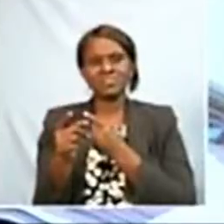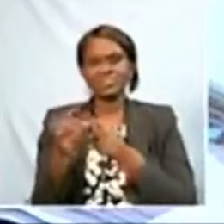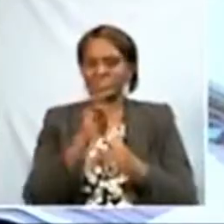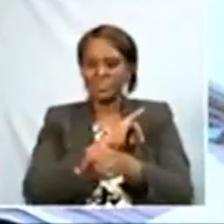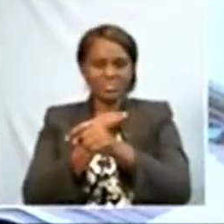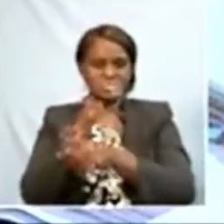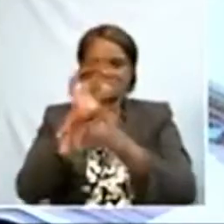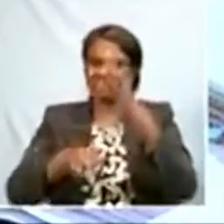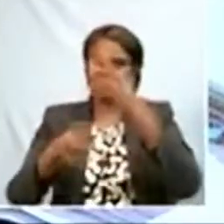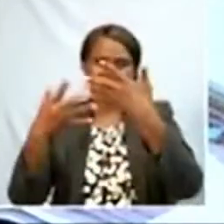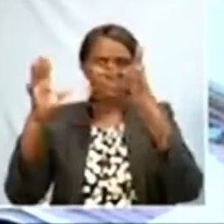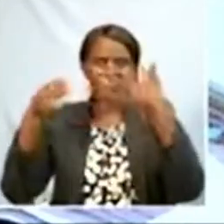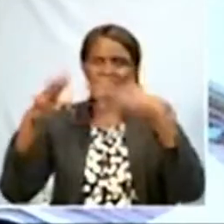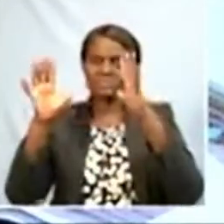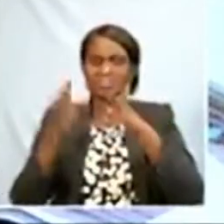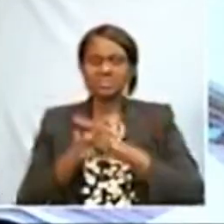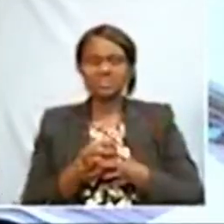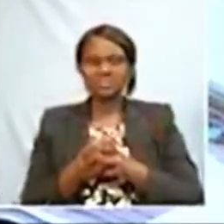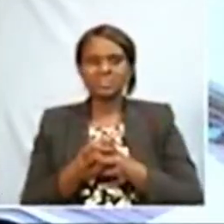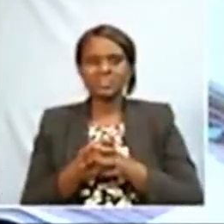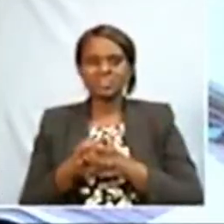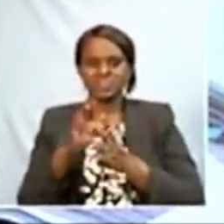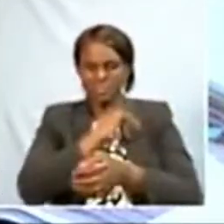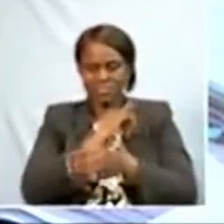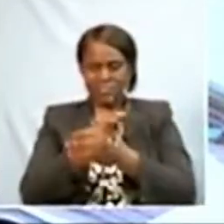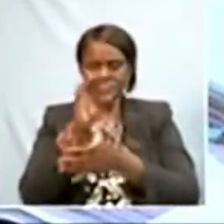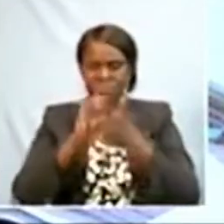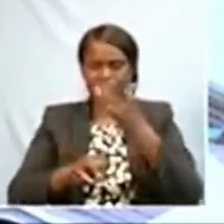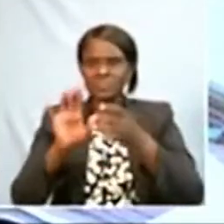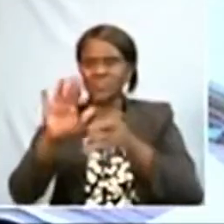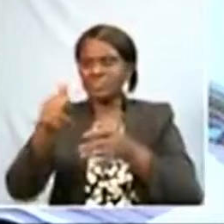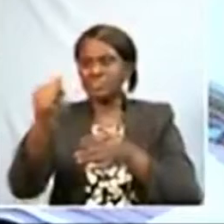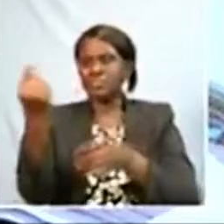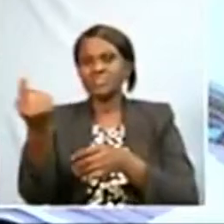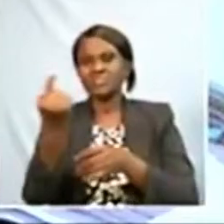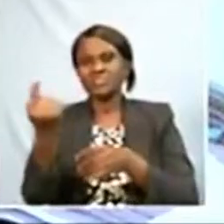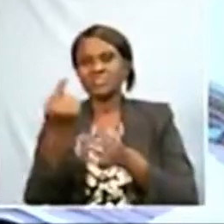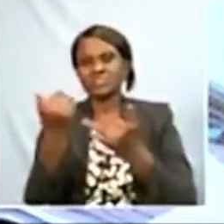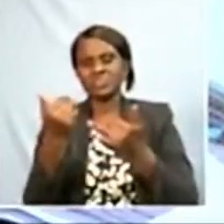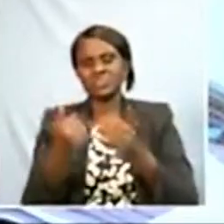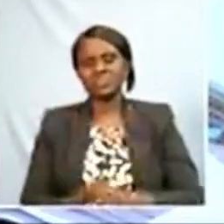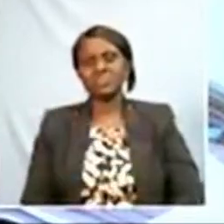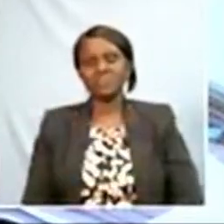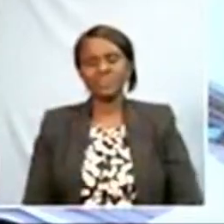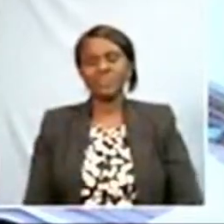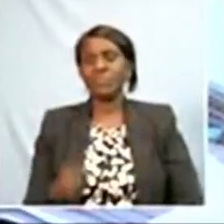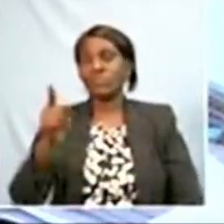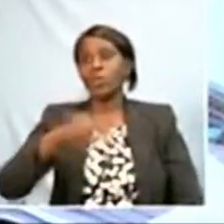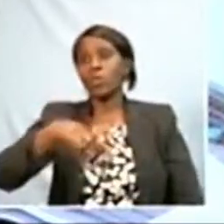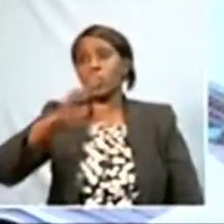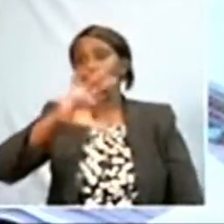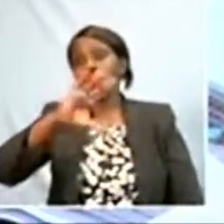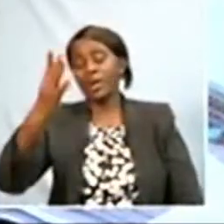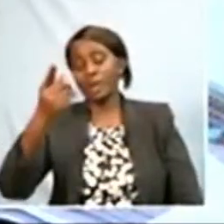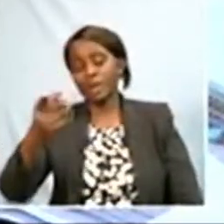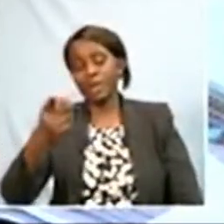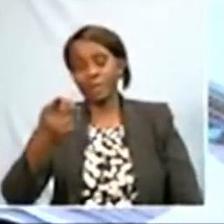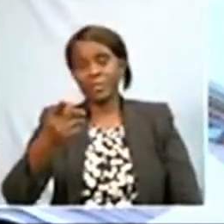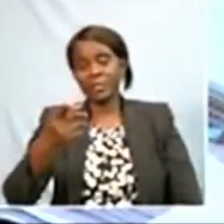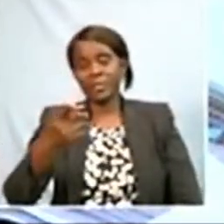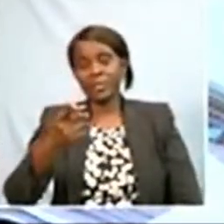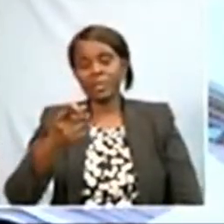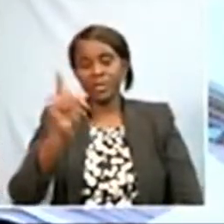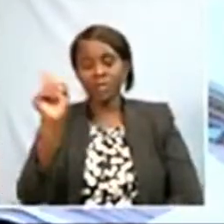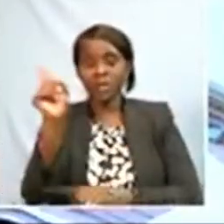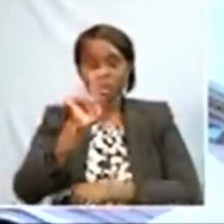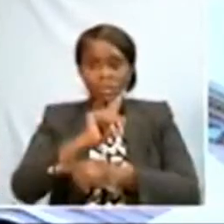Immunity has been withdrawn. From now on, you are on your own. You go back there.